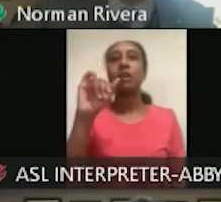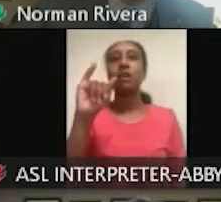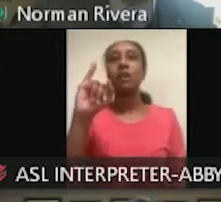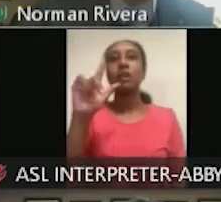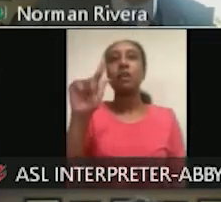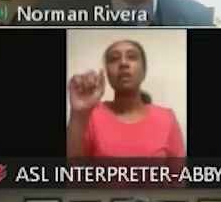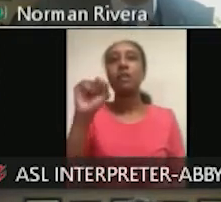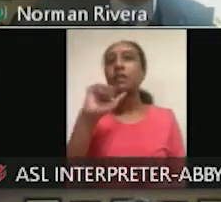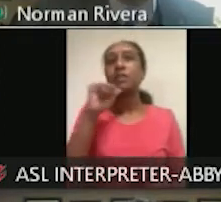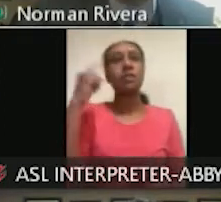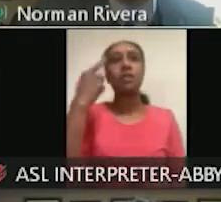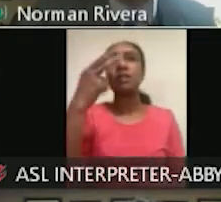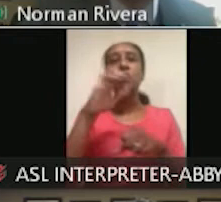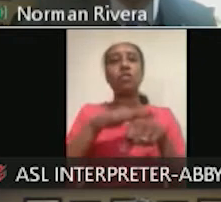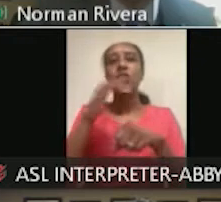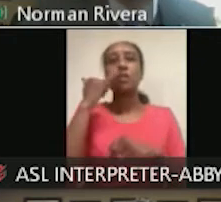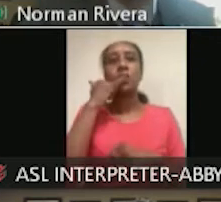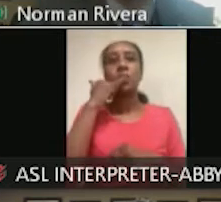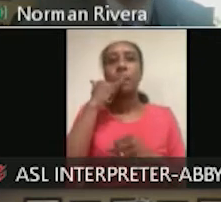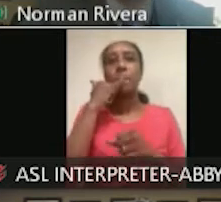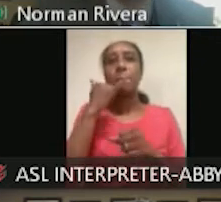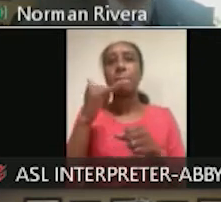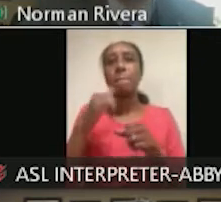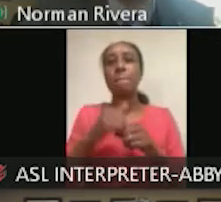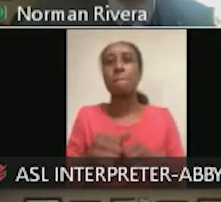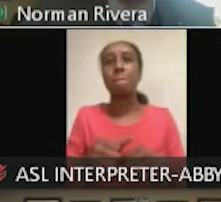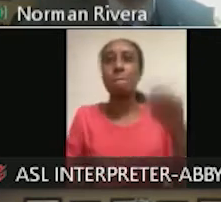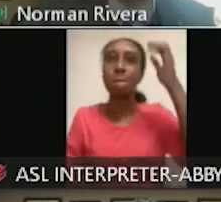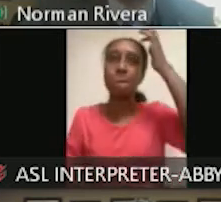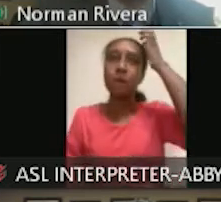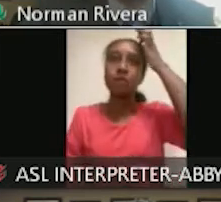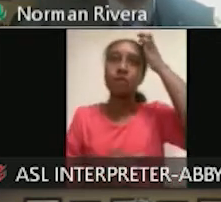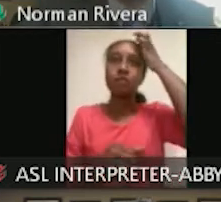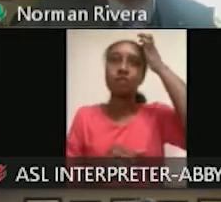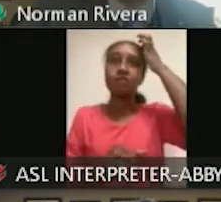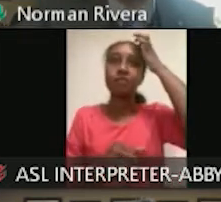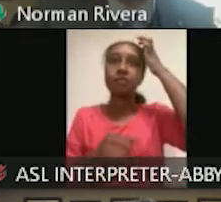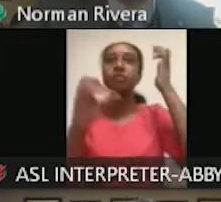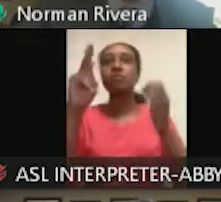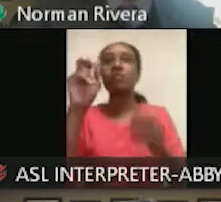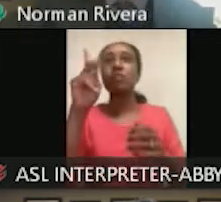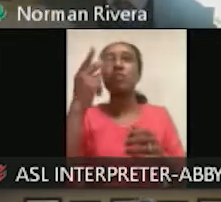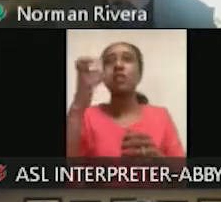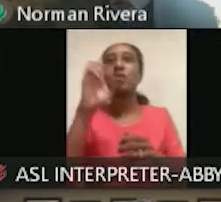I don't think he's on the call, although he's in the meeting. He's muted. Okay, there he is. Okay.